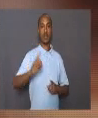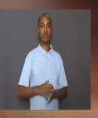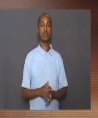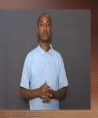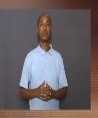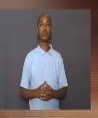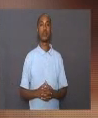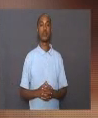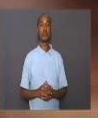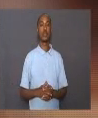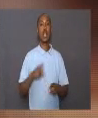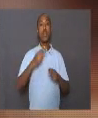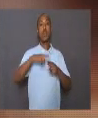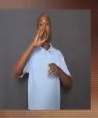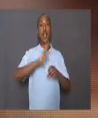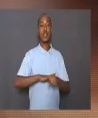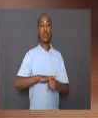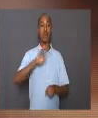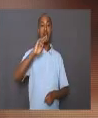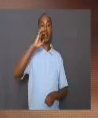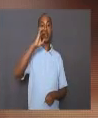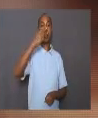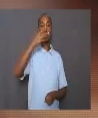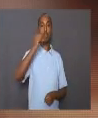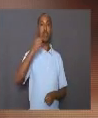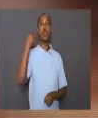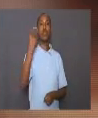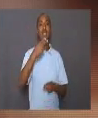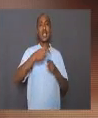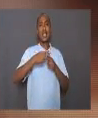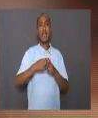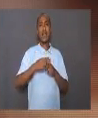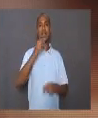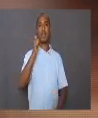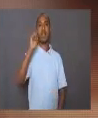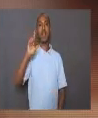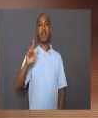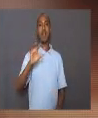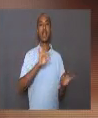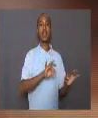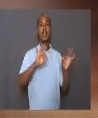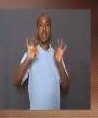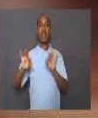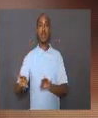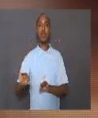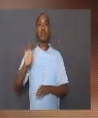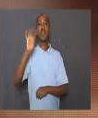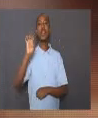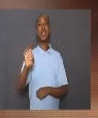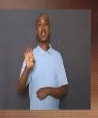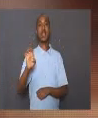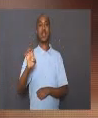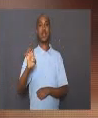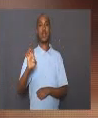In the nomenclature of aldehydes, we use the suffix -al instead of the suffix -e in